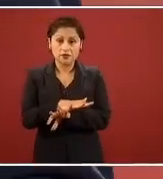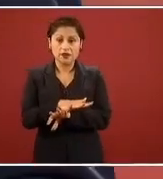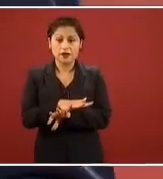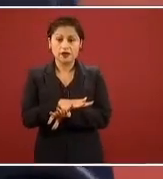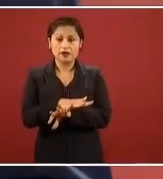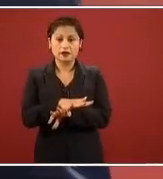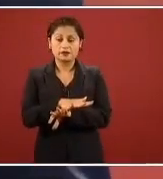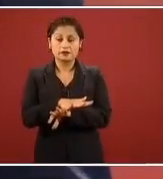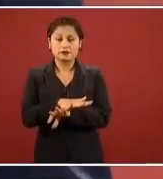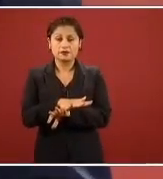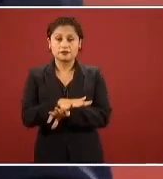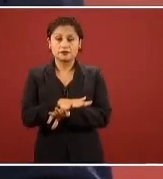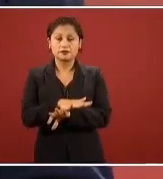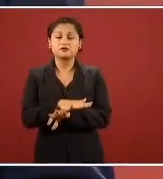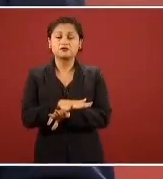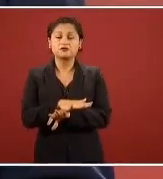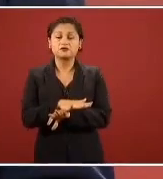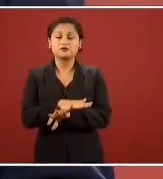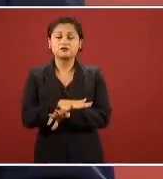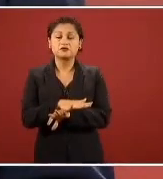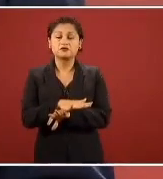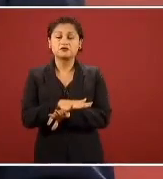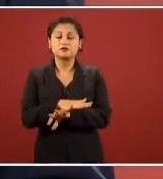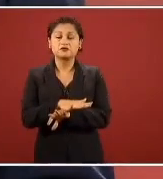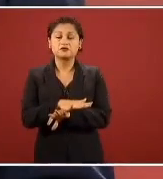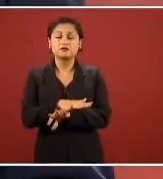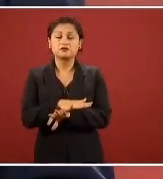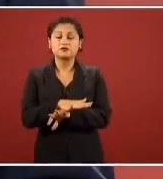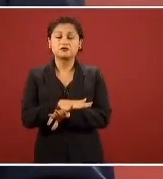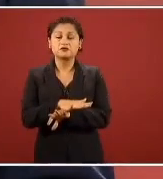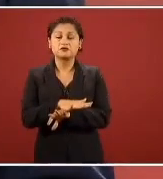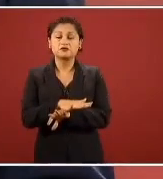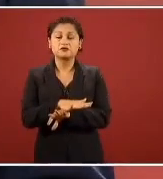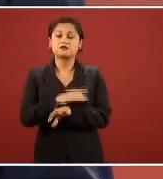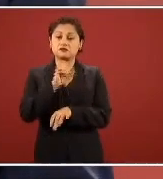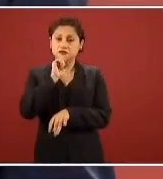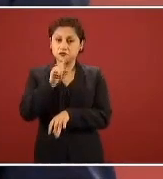En la mañana de ese día, on the morning of that day,